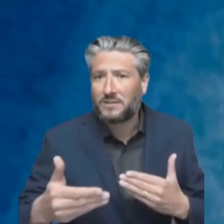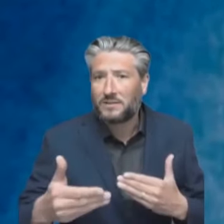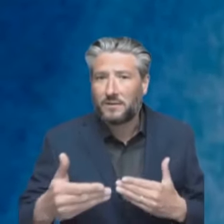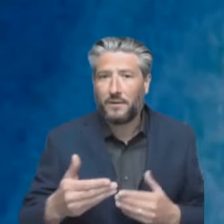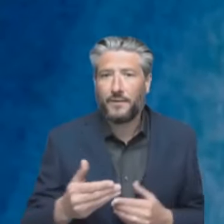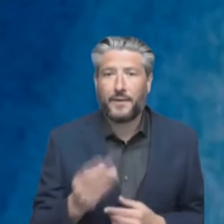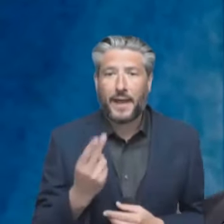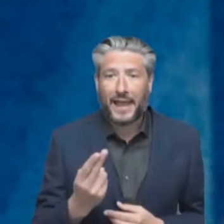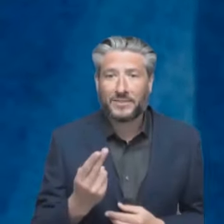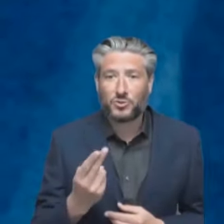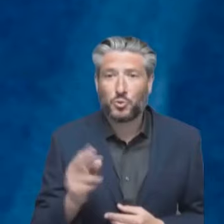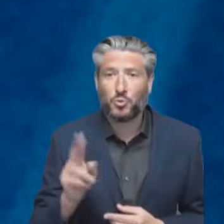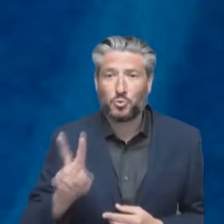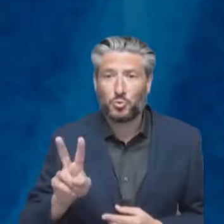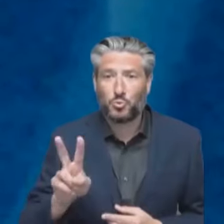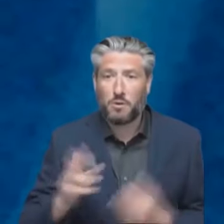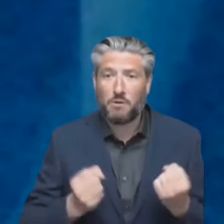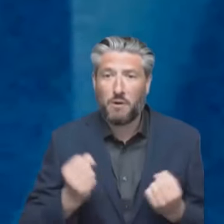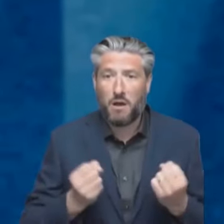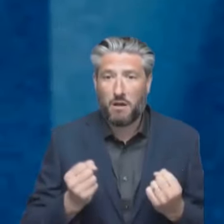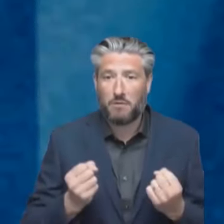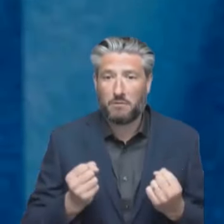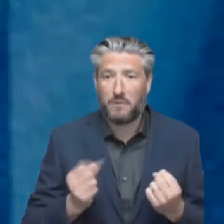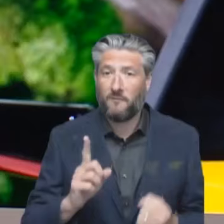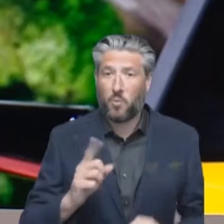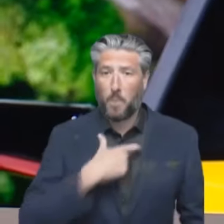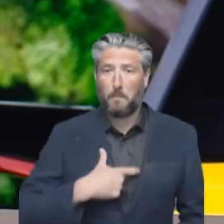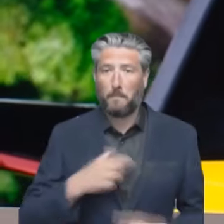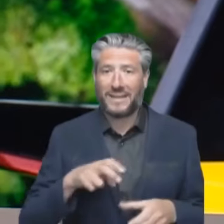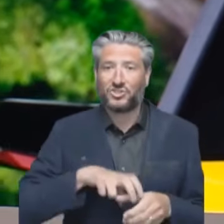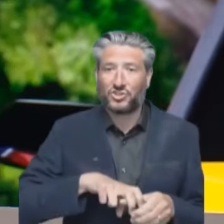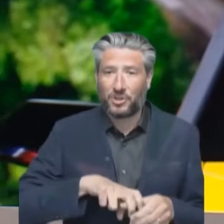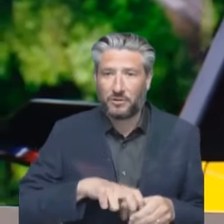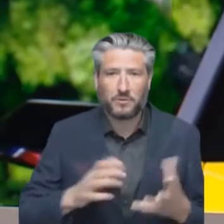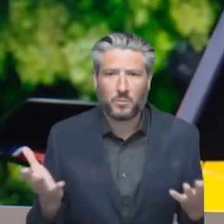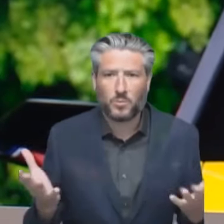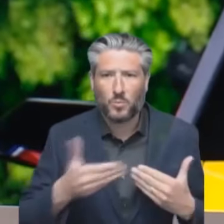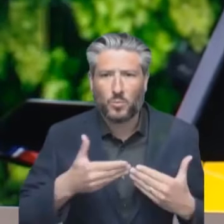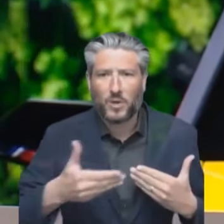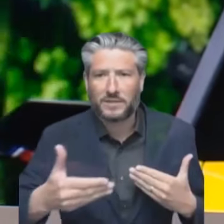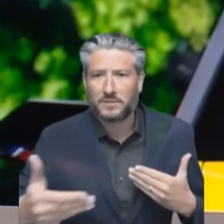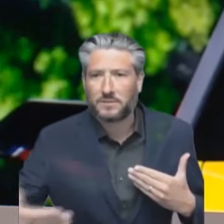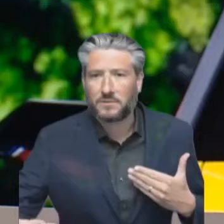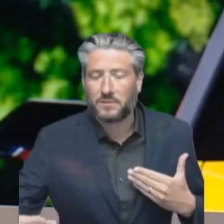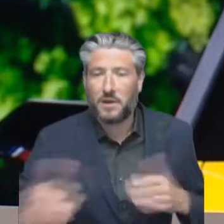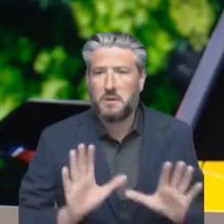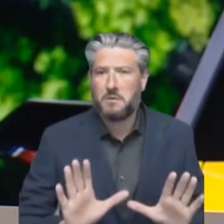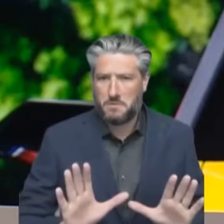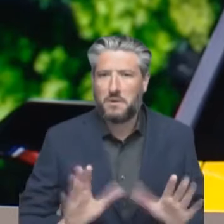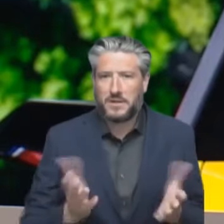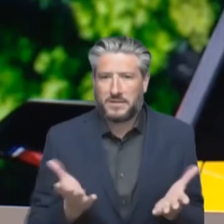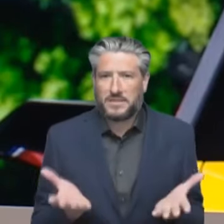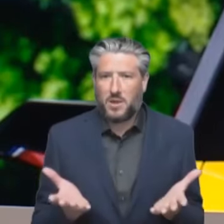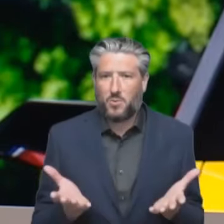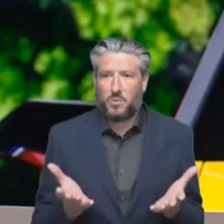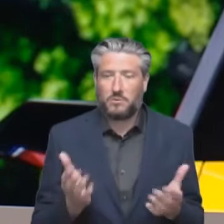lineup as a passenger car? Well, it's going to take some time because they're starting with LCVs. Luca, do you know? Well, I